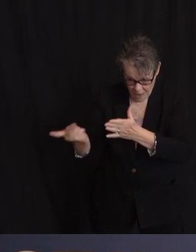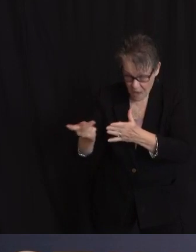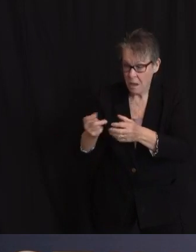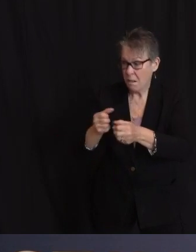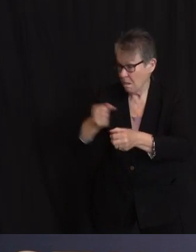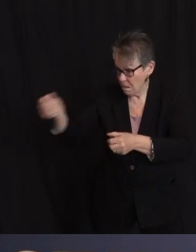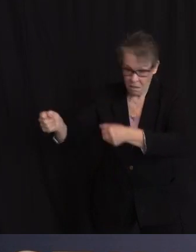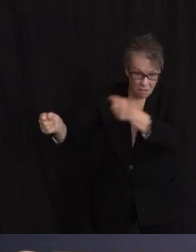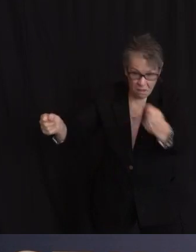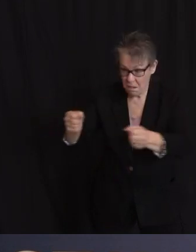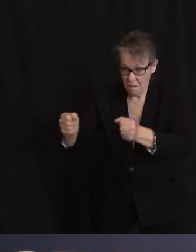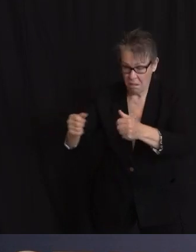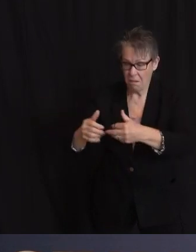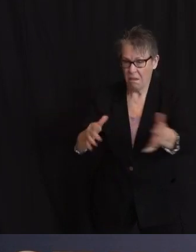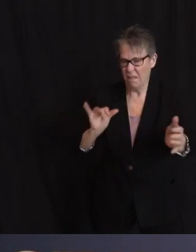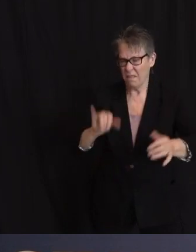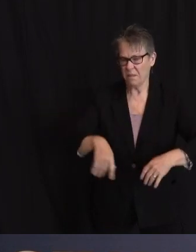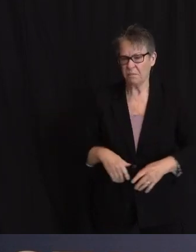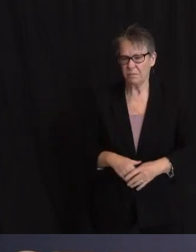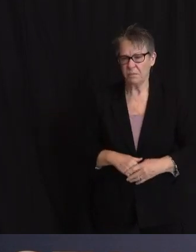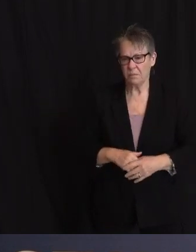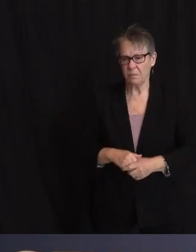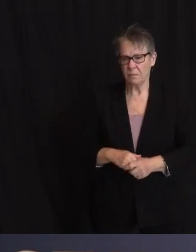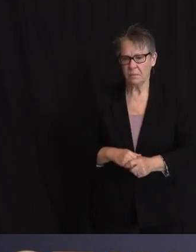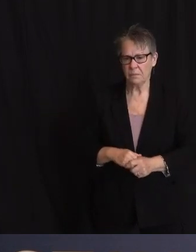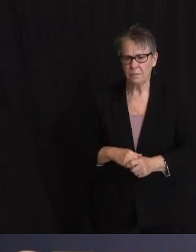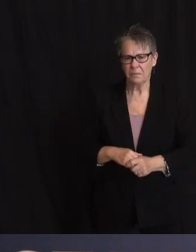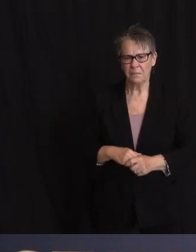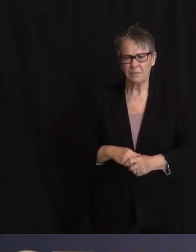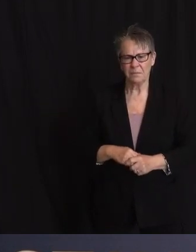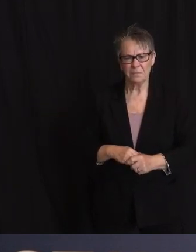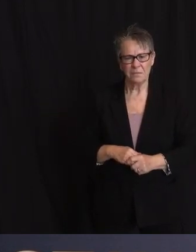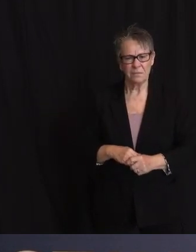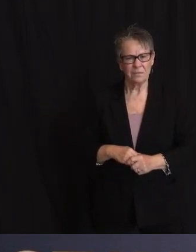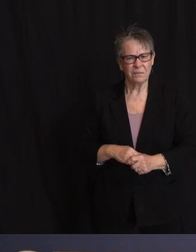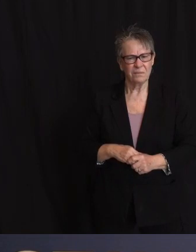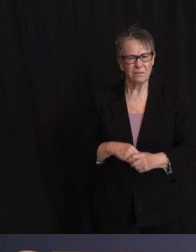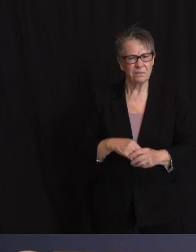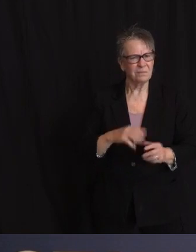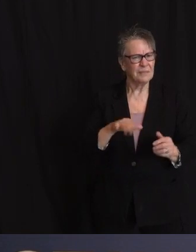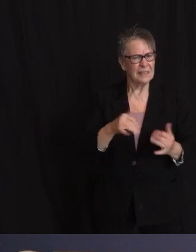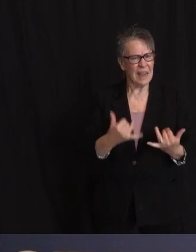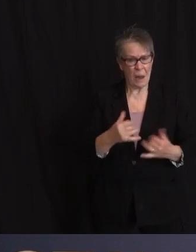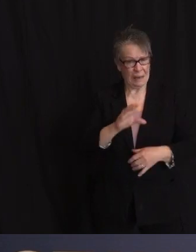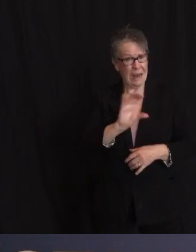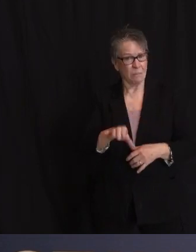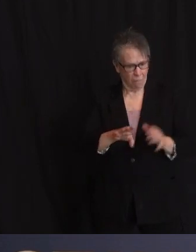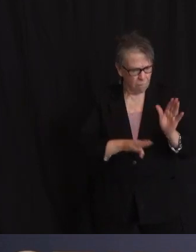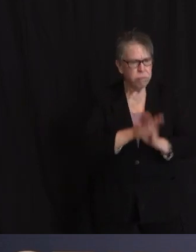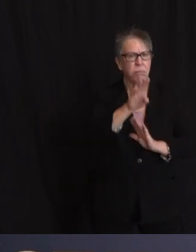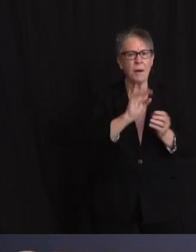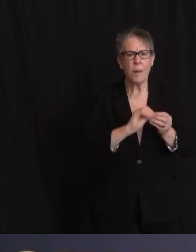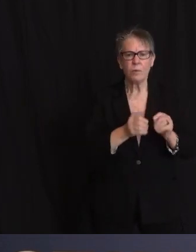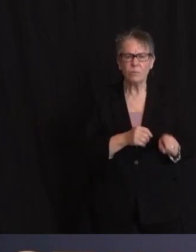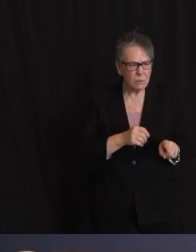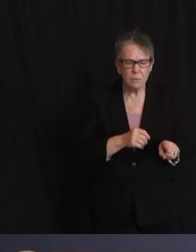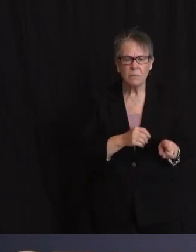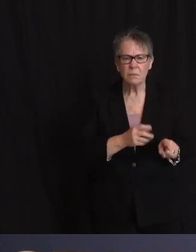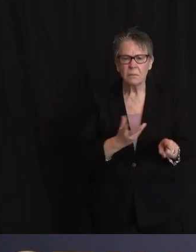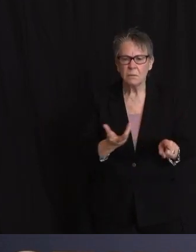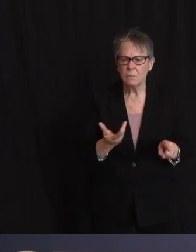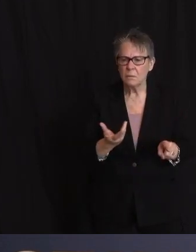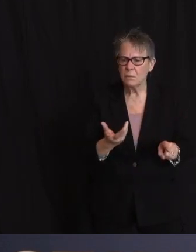have the absolute numbers, but I got it here, 2,255 in Camden County. Yeah. Camden County, that is, pardon me. It was almost a